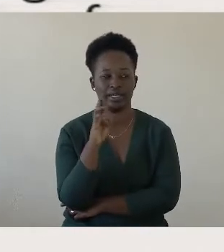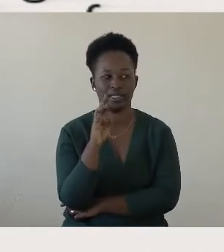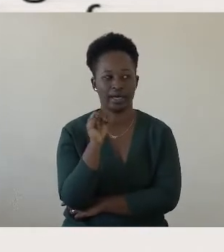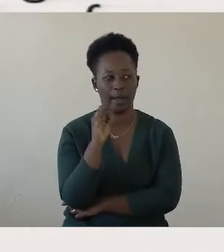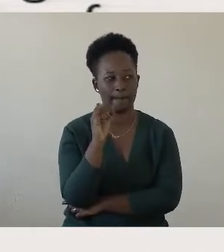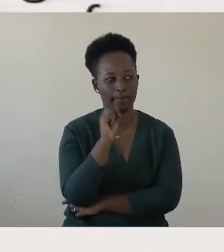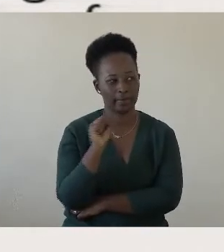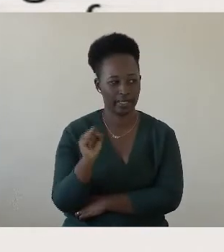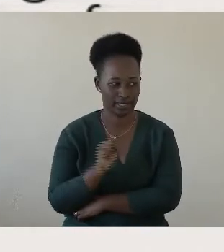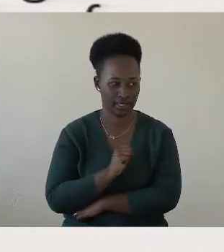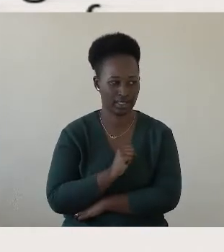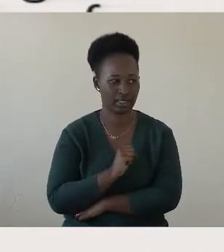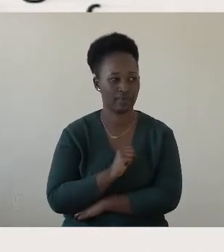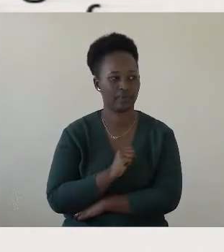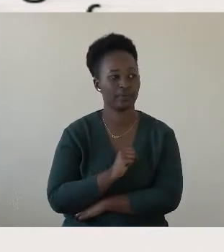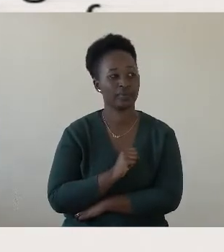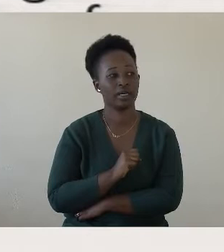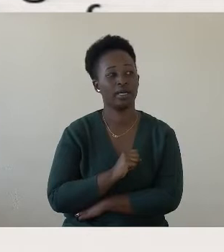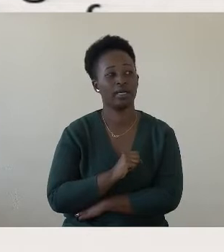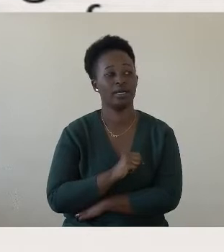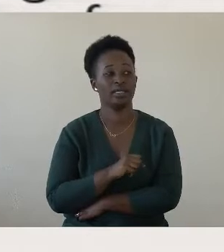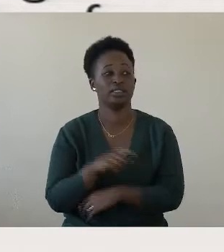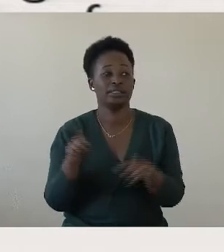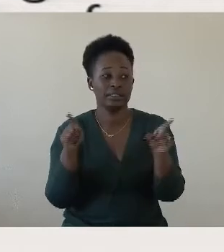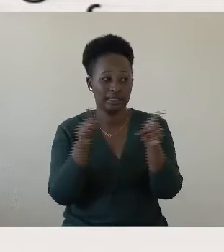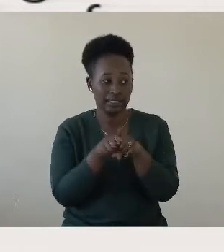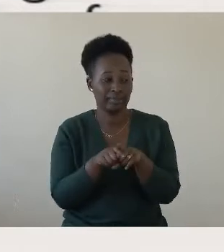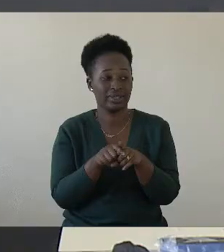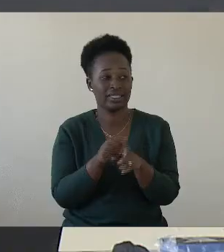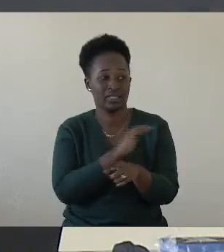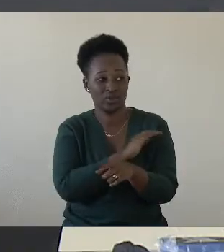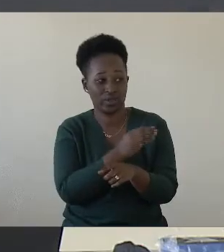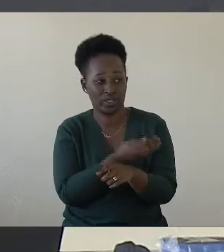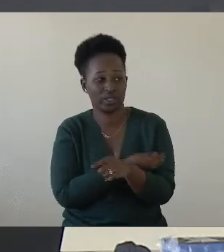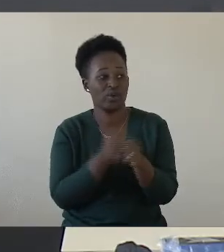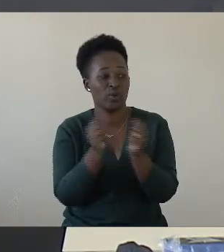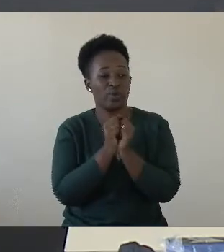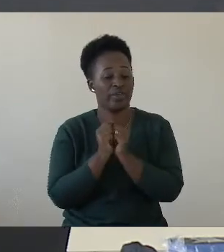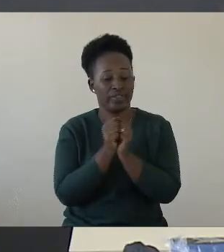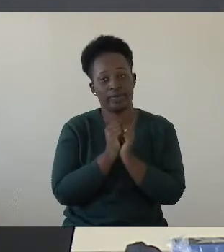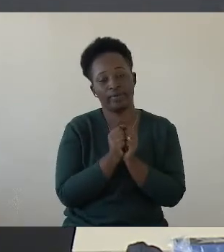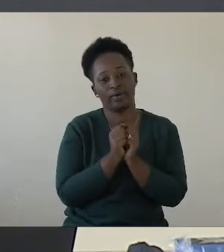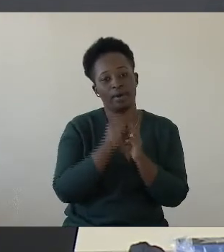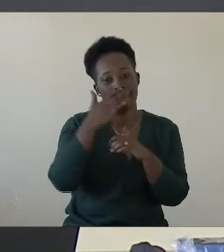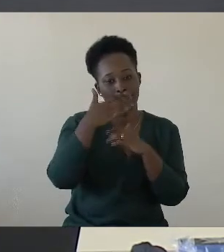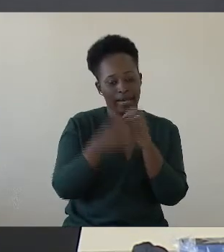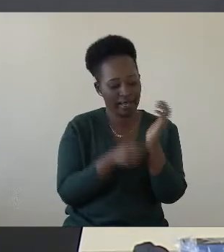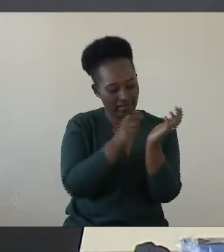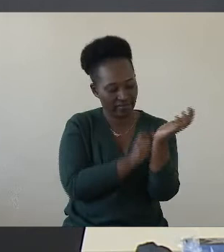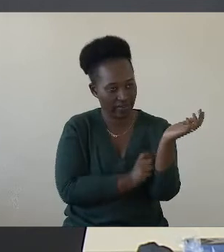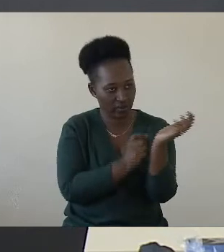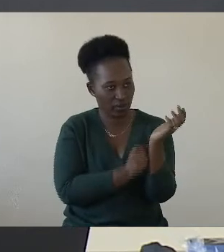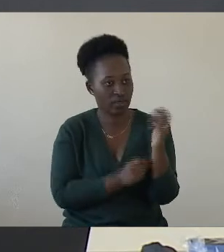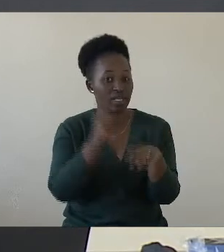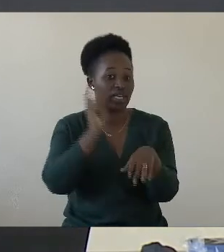skin, is enriched with blood vessels. So once you cut the first layer, which is epidermis, when you are